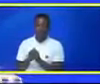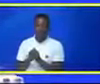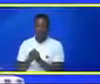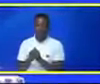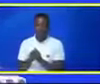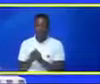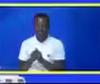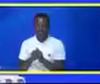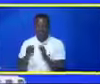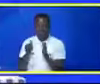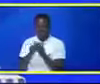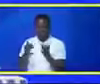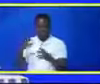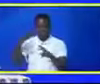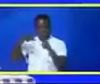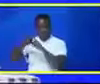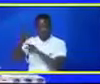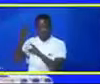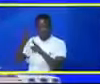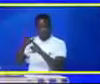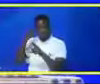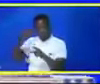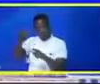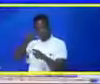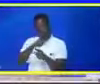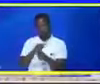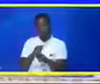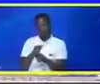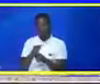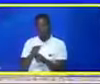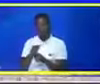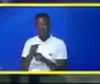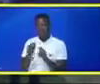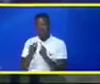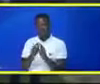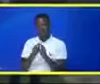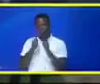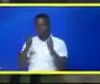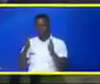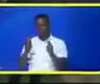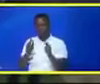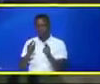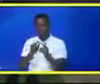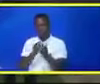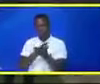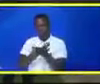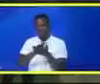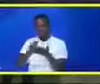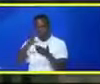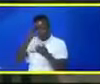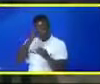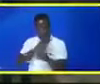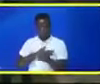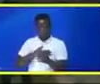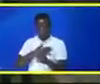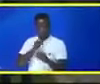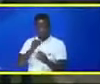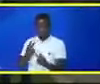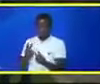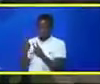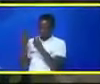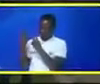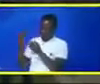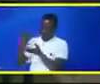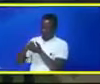Perhaps this is a prophetic word for someone, a great sincere man of God. You may need to revisit the issue